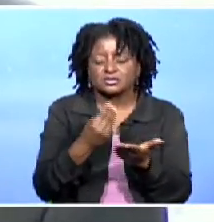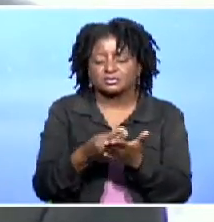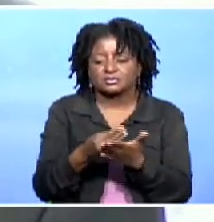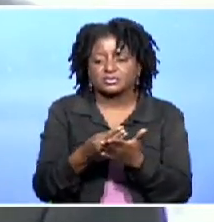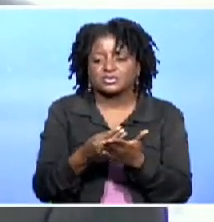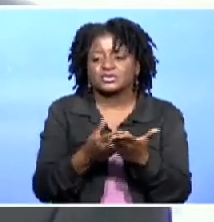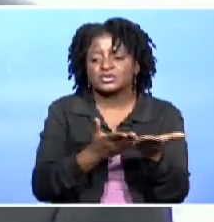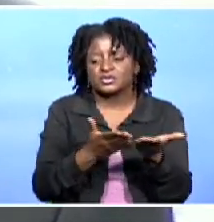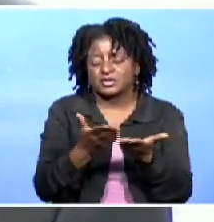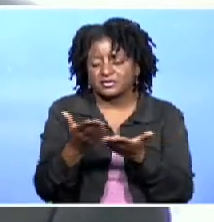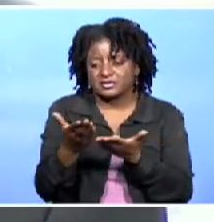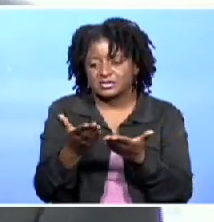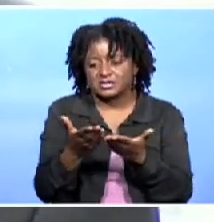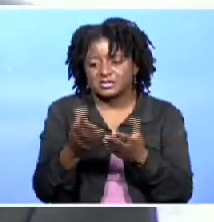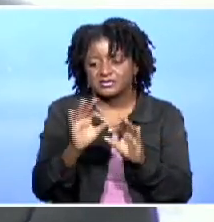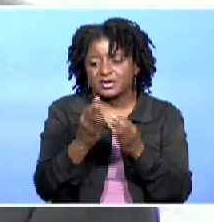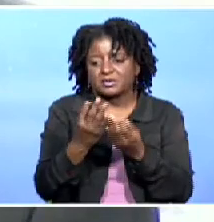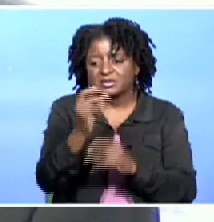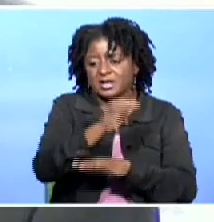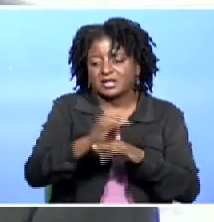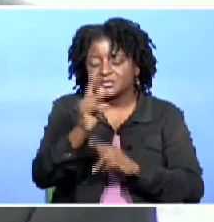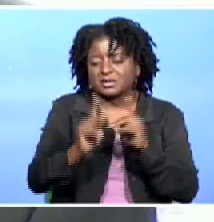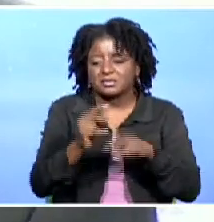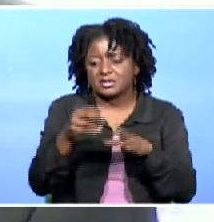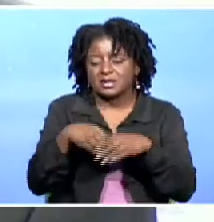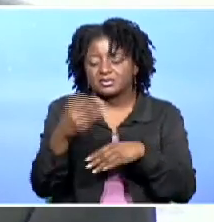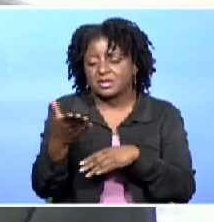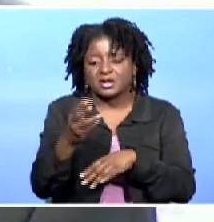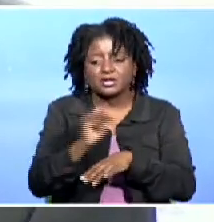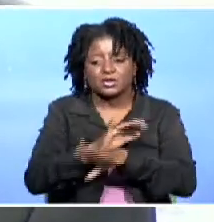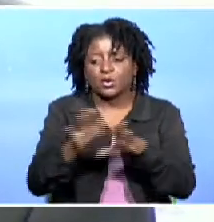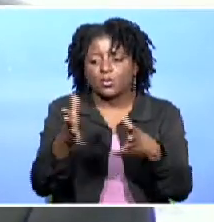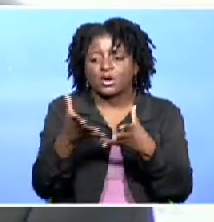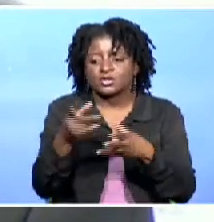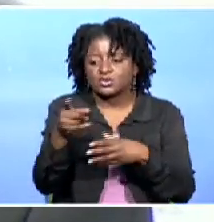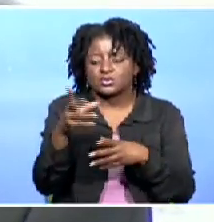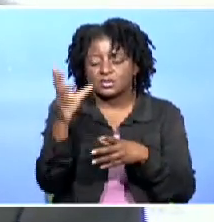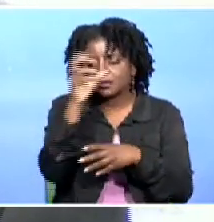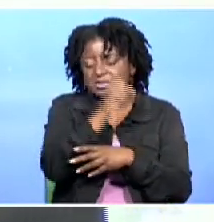Family Islanders out there, I don't want you to miss a beat. Don't worry about a thing. We're on our way.